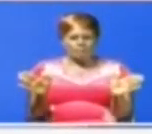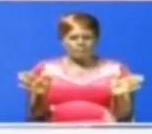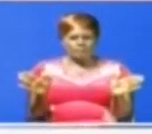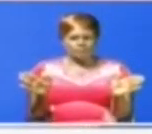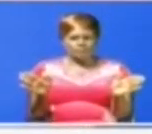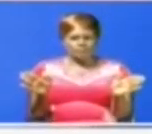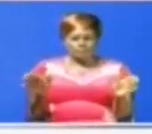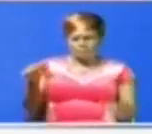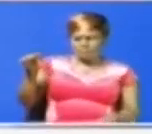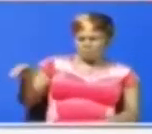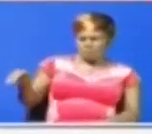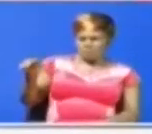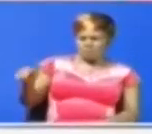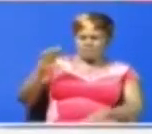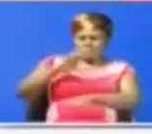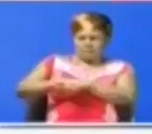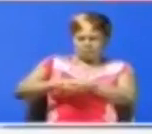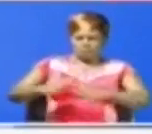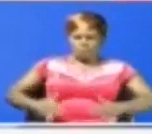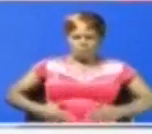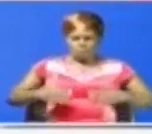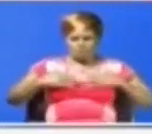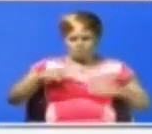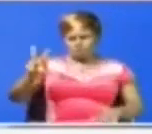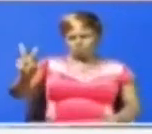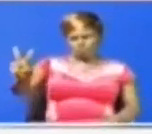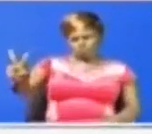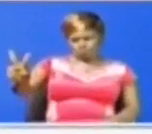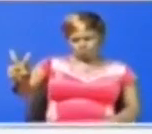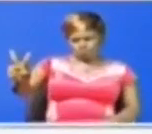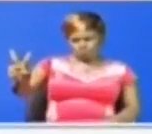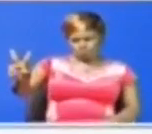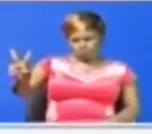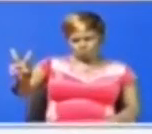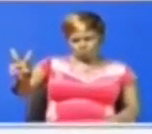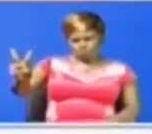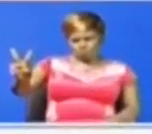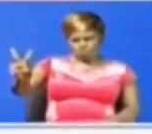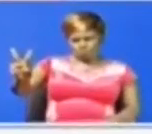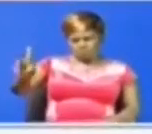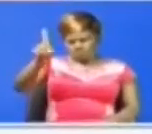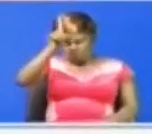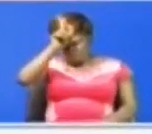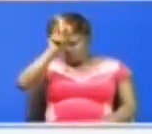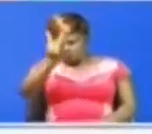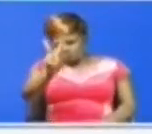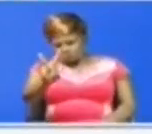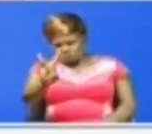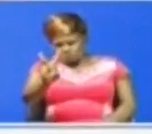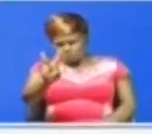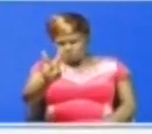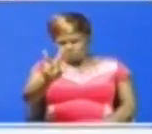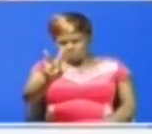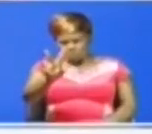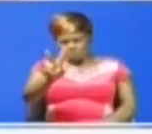asubuhi. Asubuhi tutapata bodi zingine zime, wawili wameolewa hapa. Na wawili wengine wameolewa pale kwa kijiji wawili, na mwingine pia ameolewa